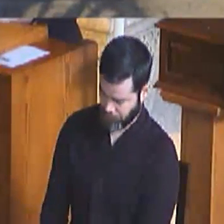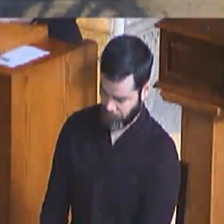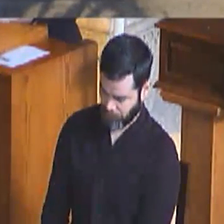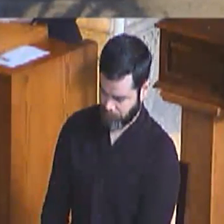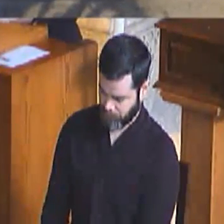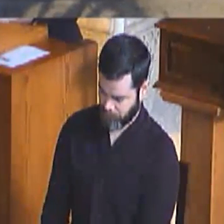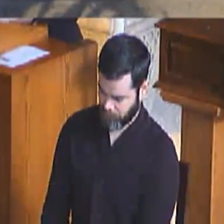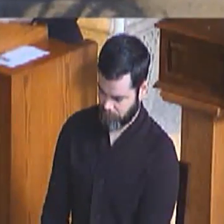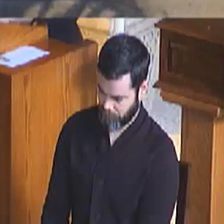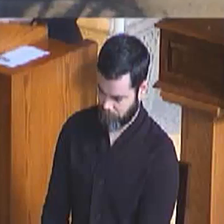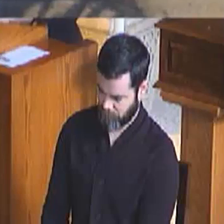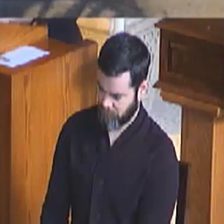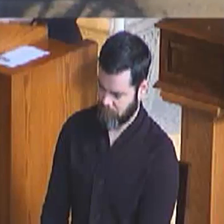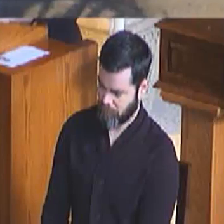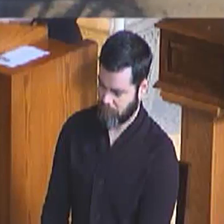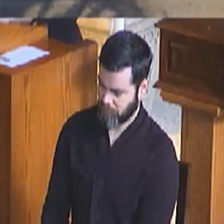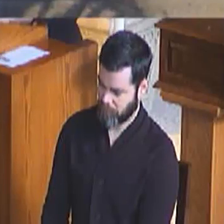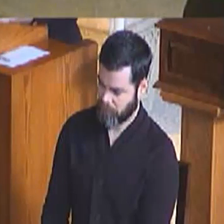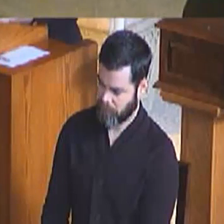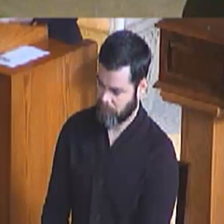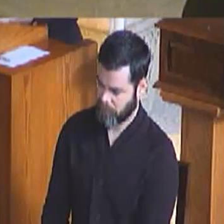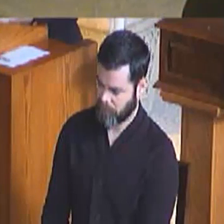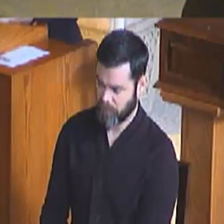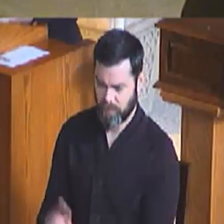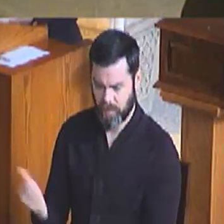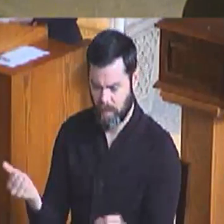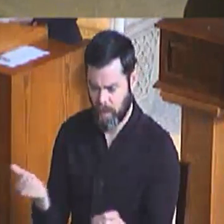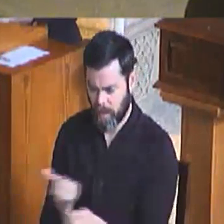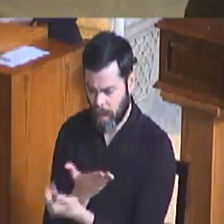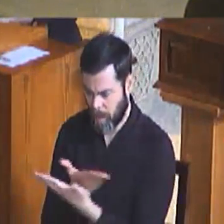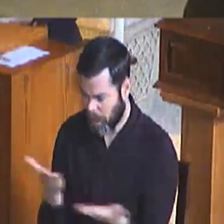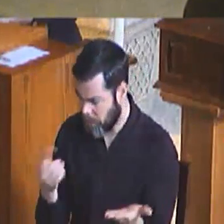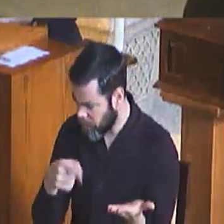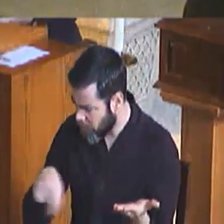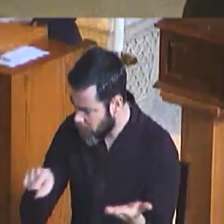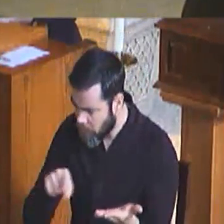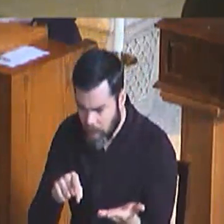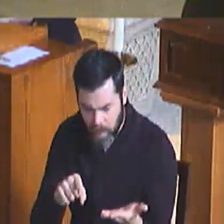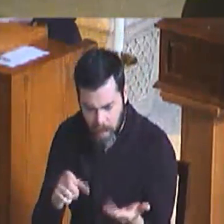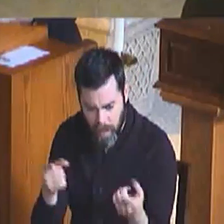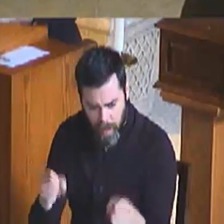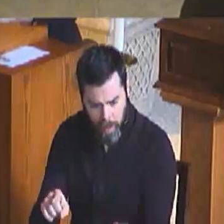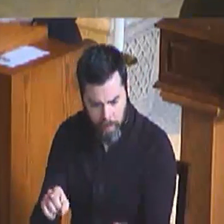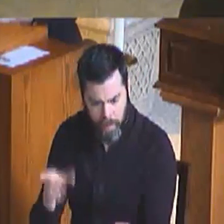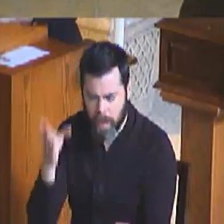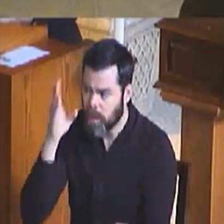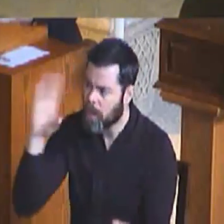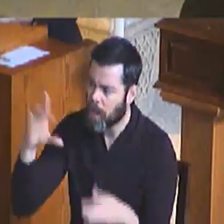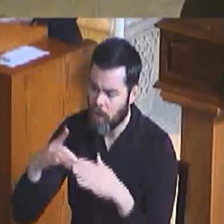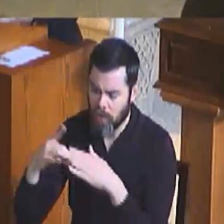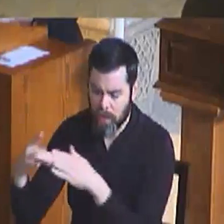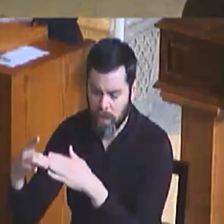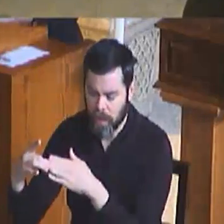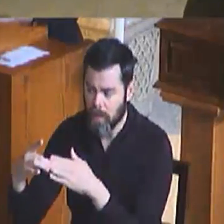In all things, God leads us whenever we ask.